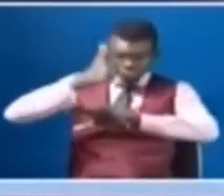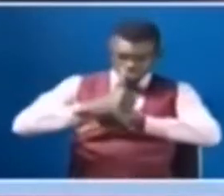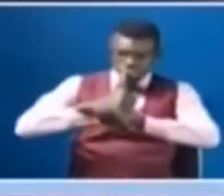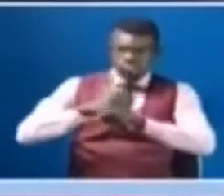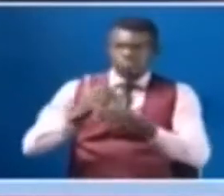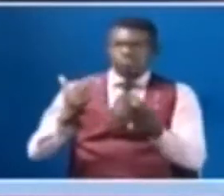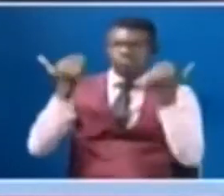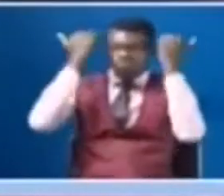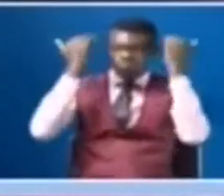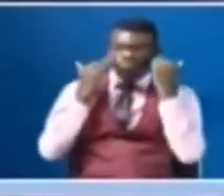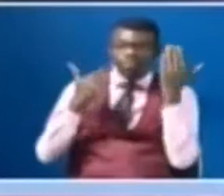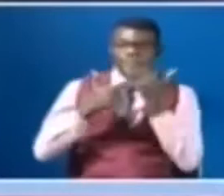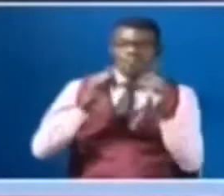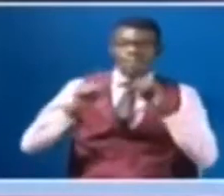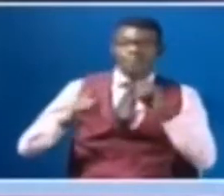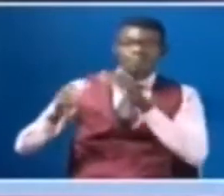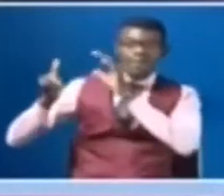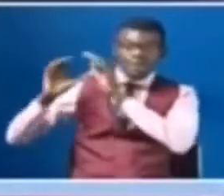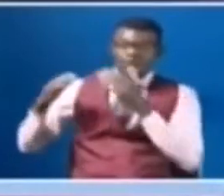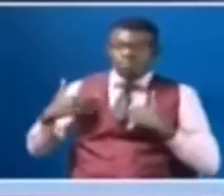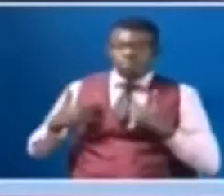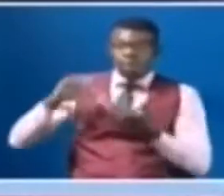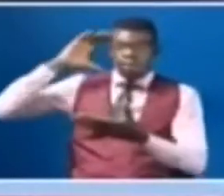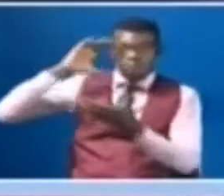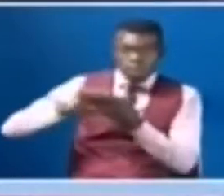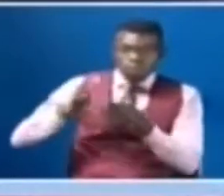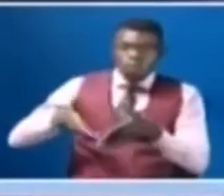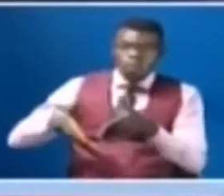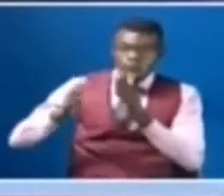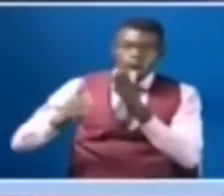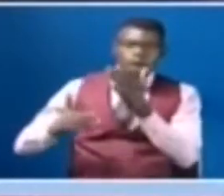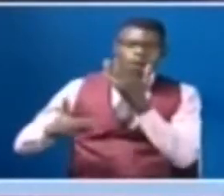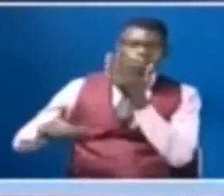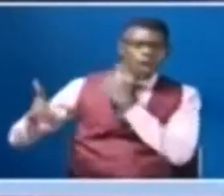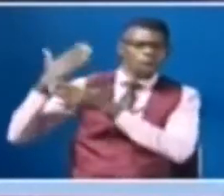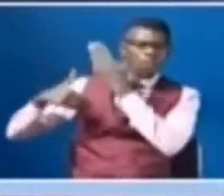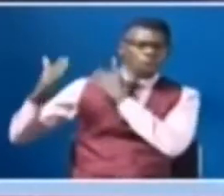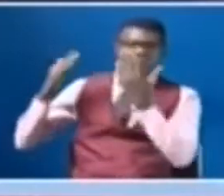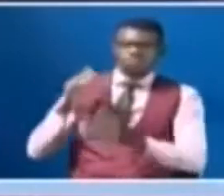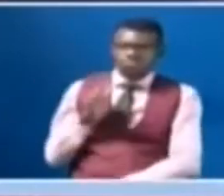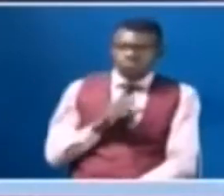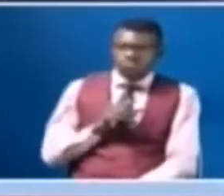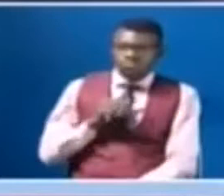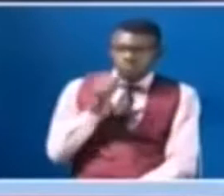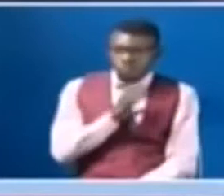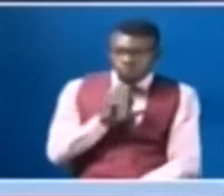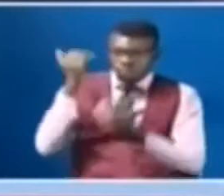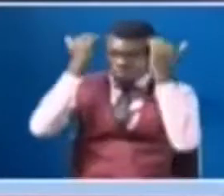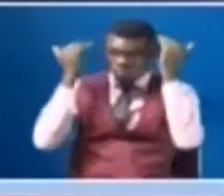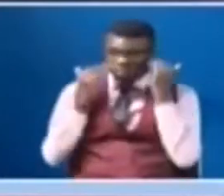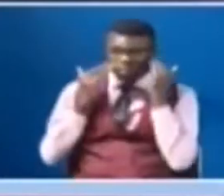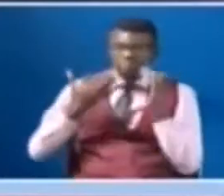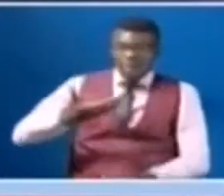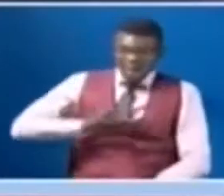a section of residents in Kilifi still believe in the olden traditional courts where a council of elders pass the verdict and